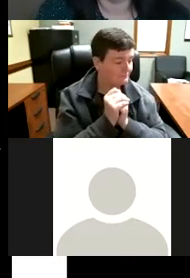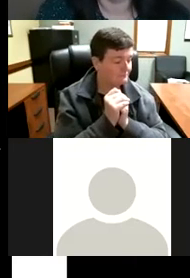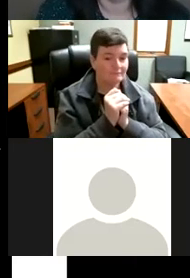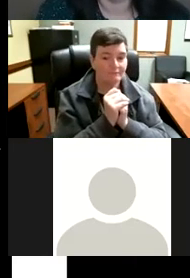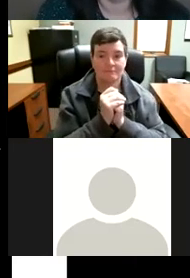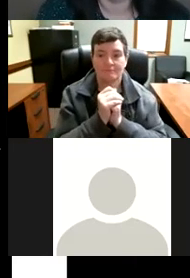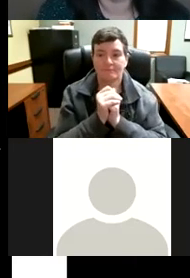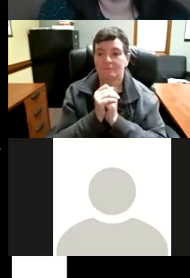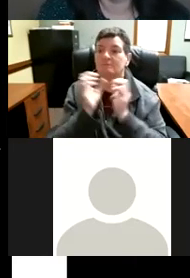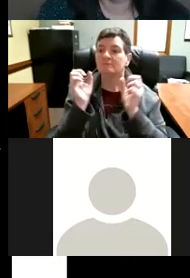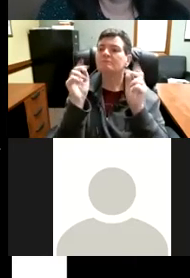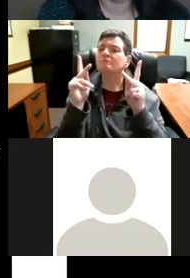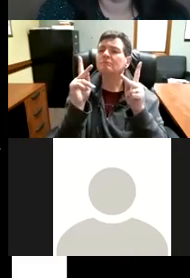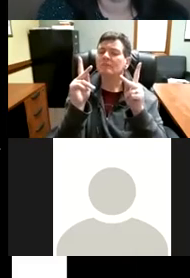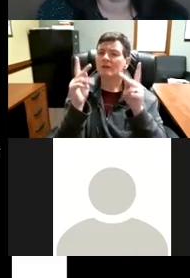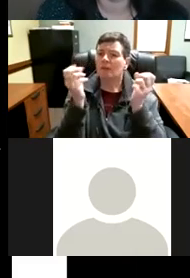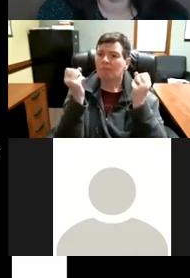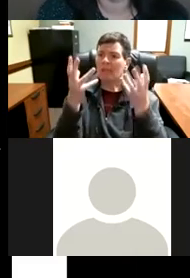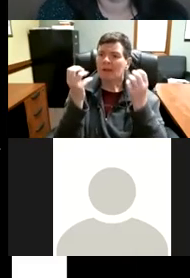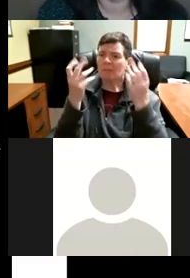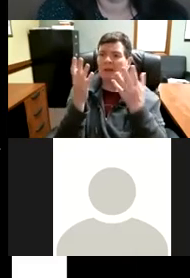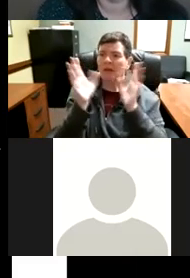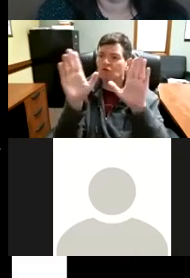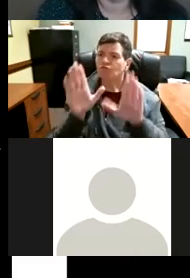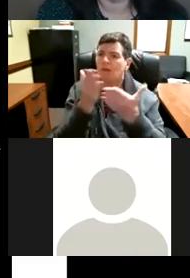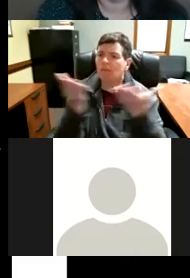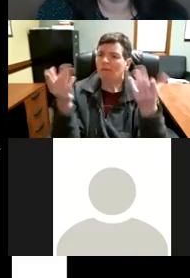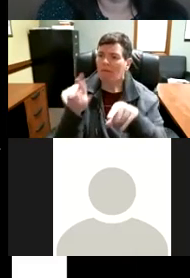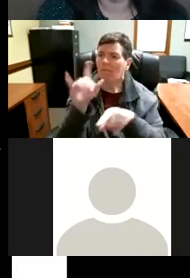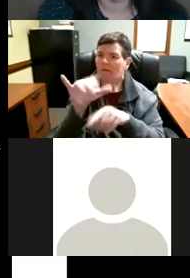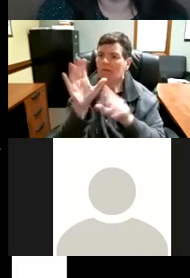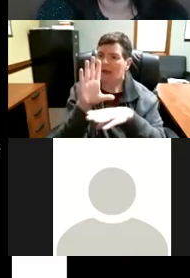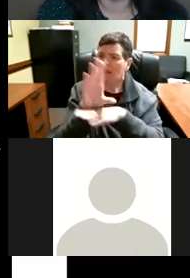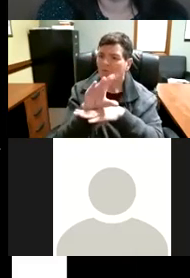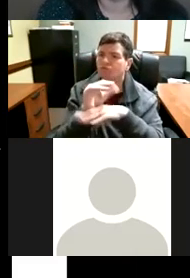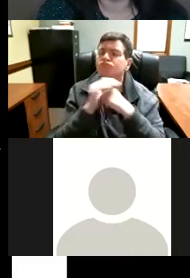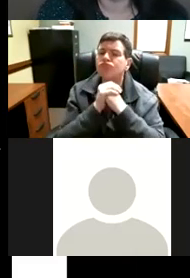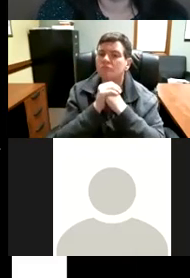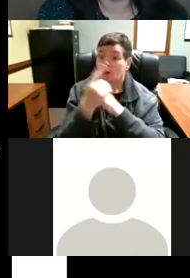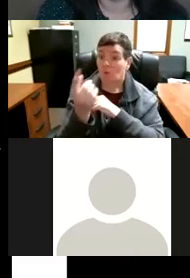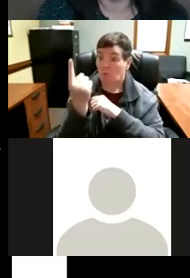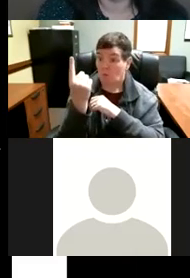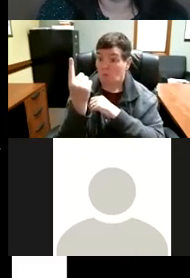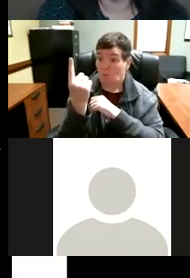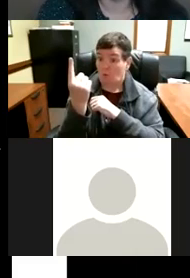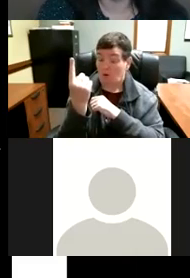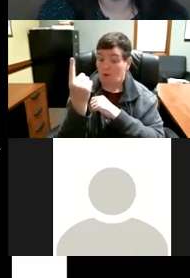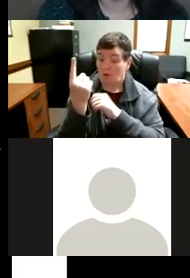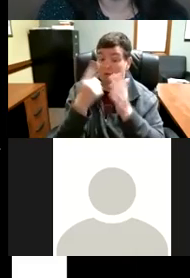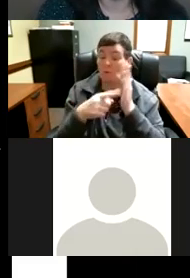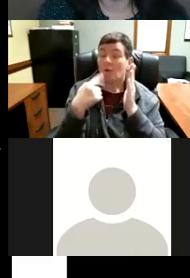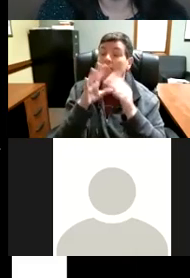All right, so there was a lot of great things in that video. One of them being kind of what we alluded to